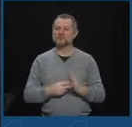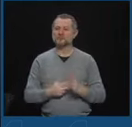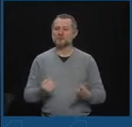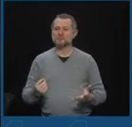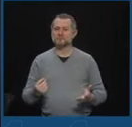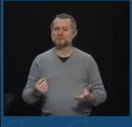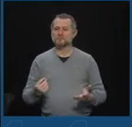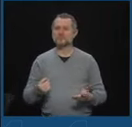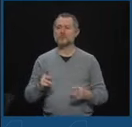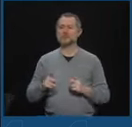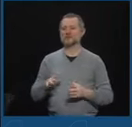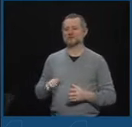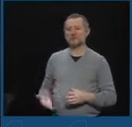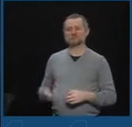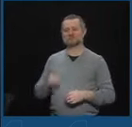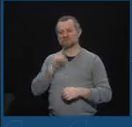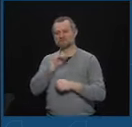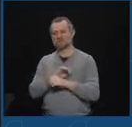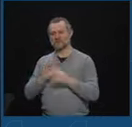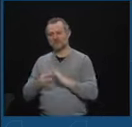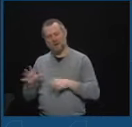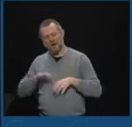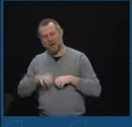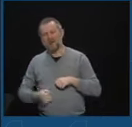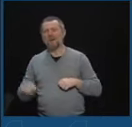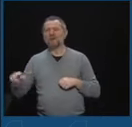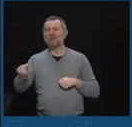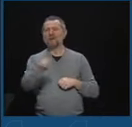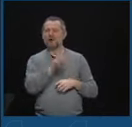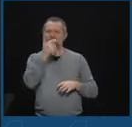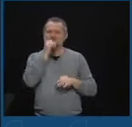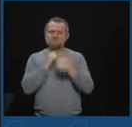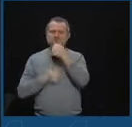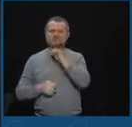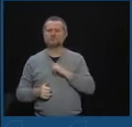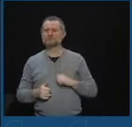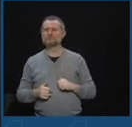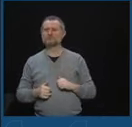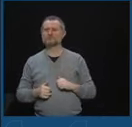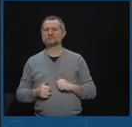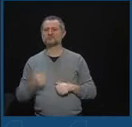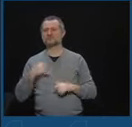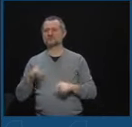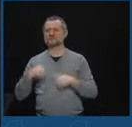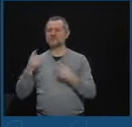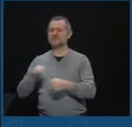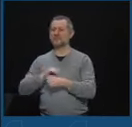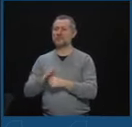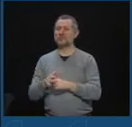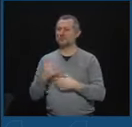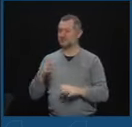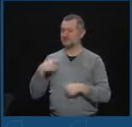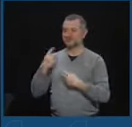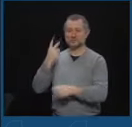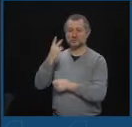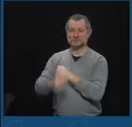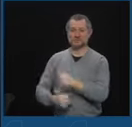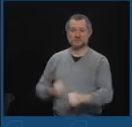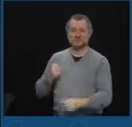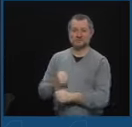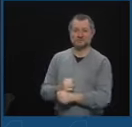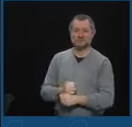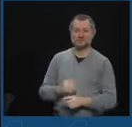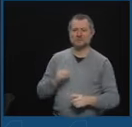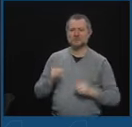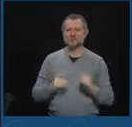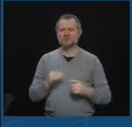there's too much grief going on in our society now. We came through a really tough time with the pandemic, 2 solid years of people being constrained